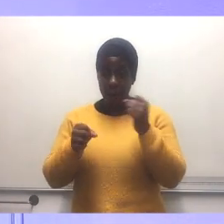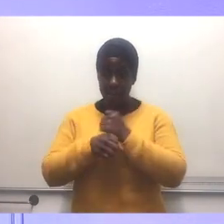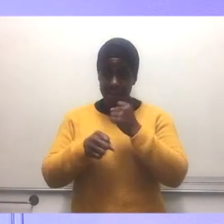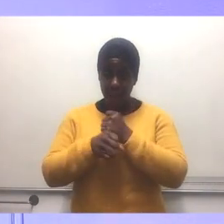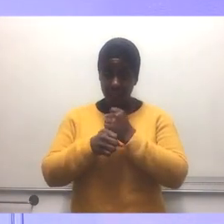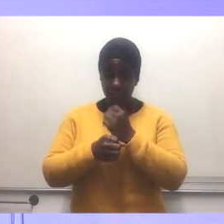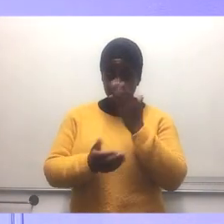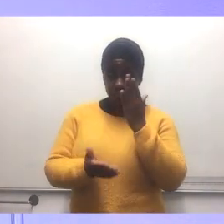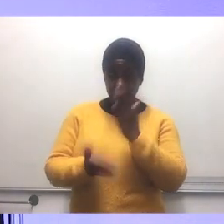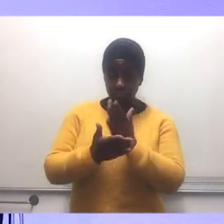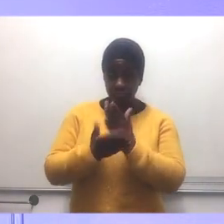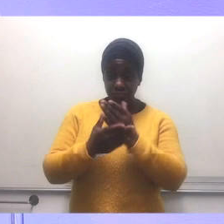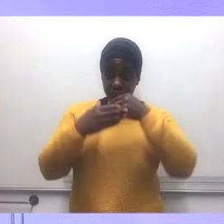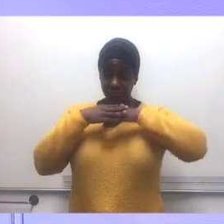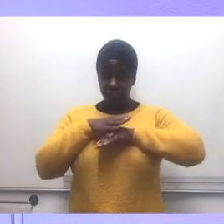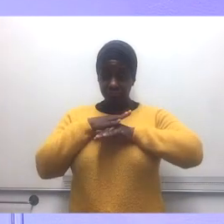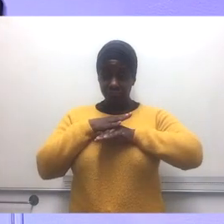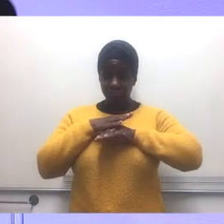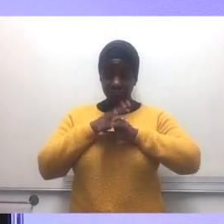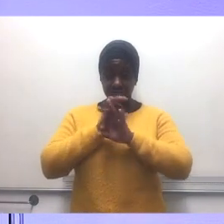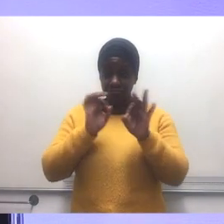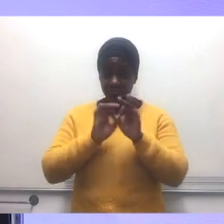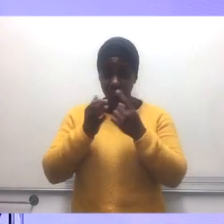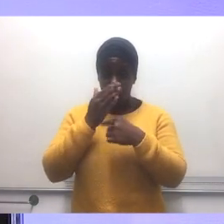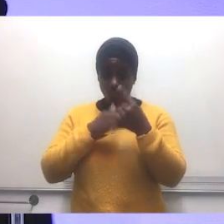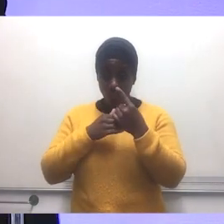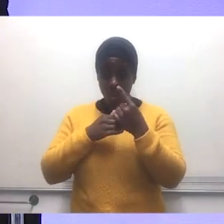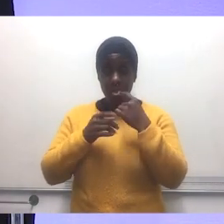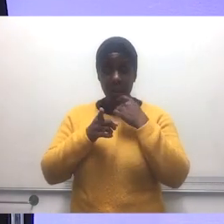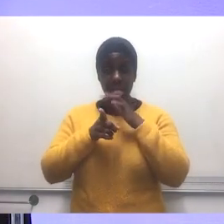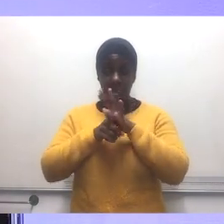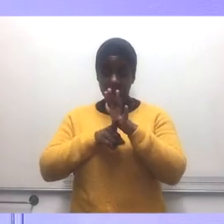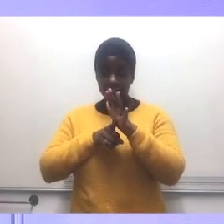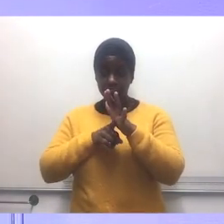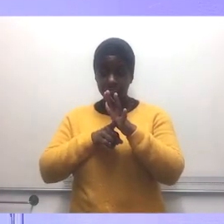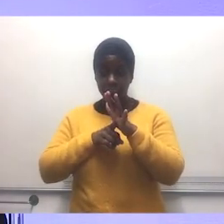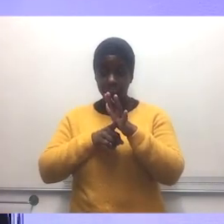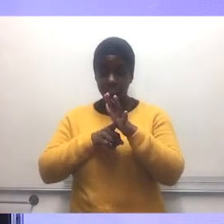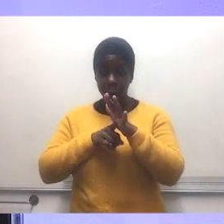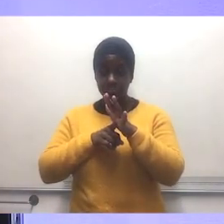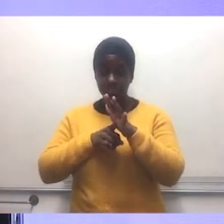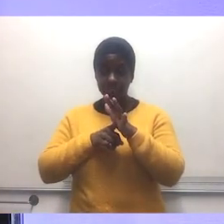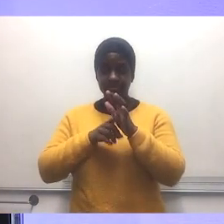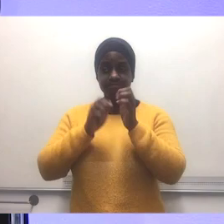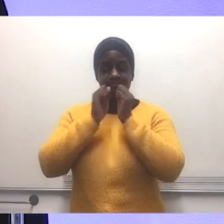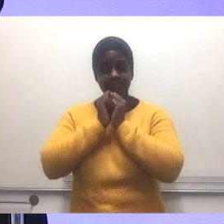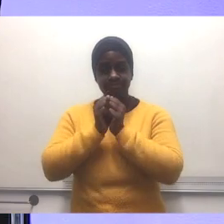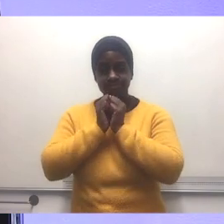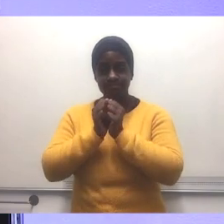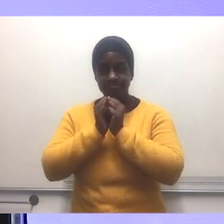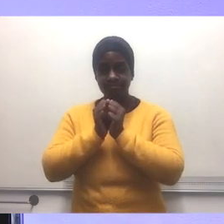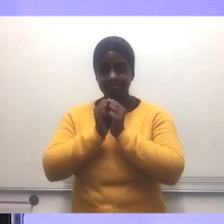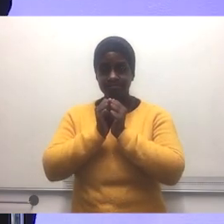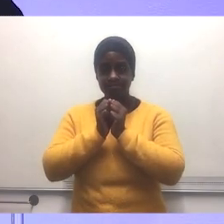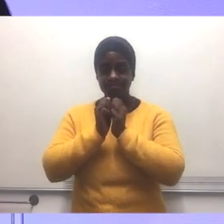you pure within? Nothing but the blood of Jesus. Oh, precious is